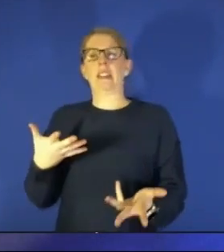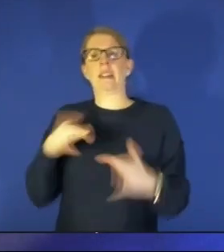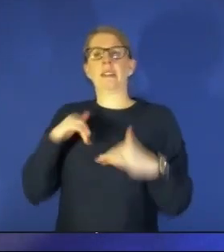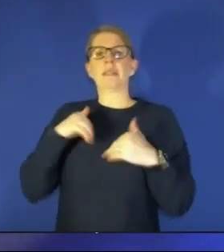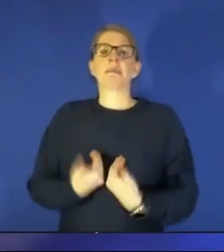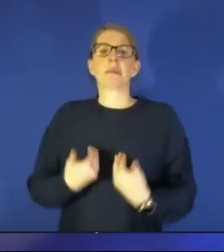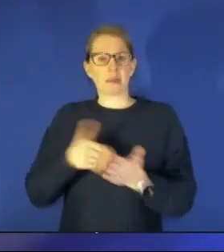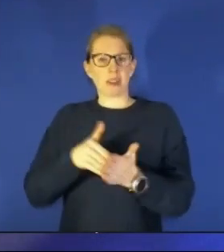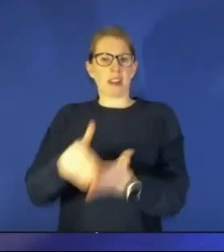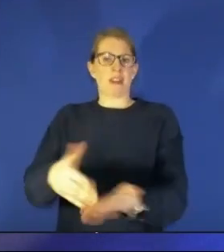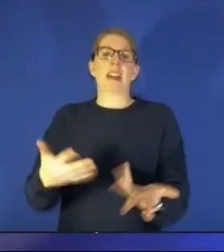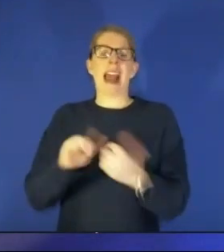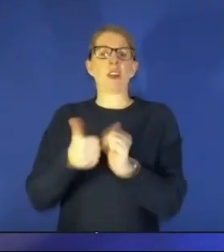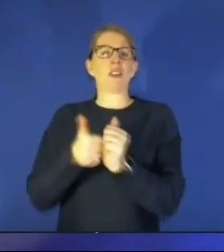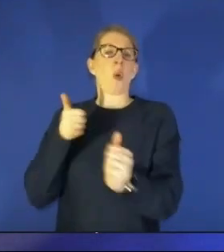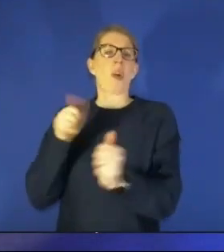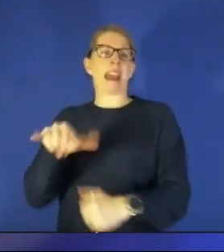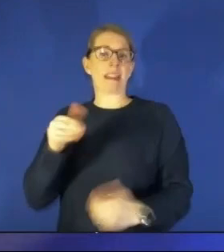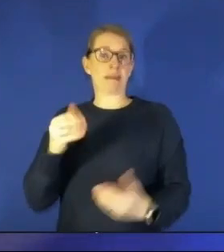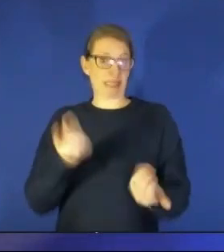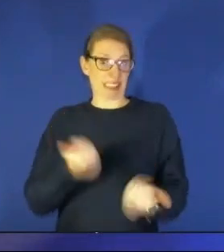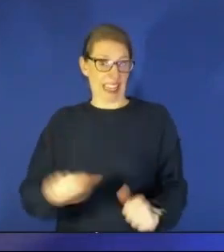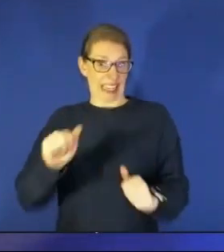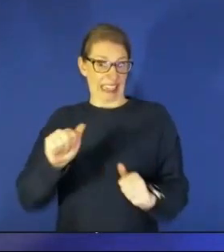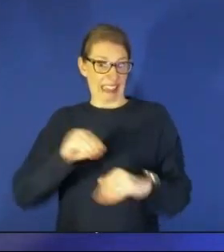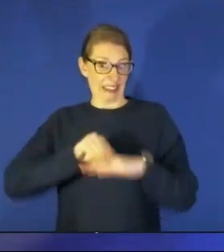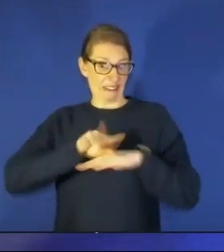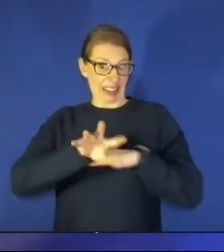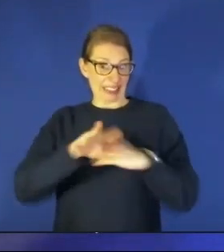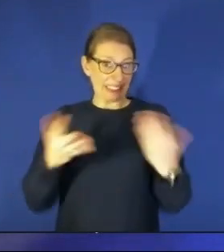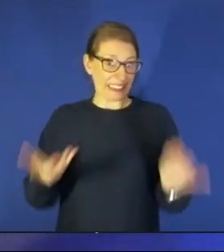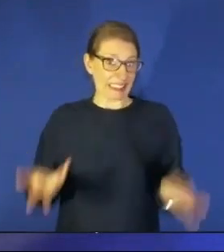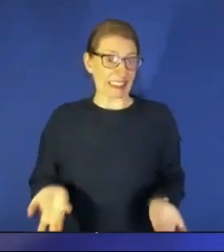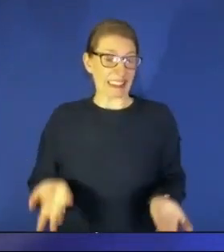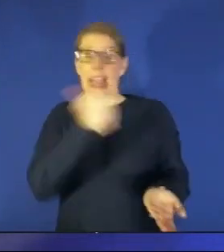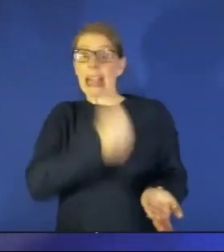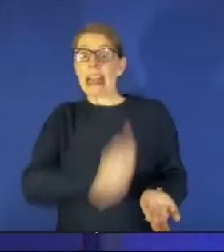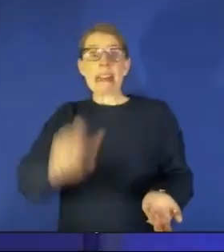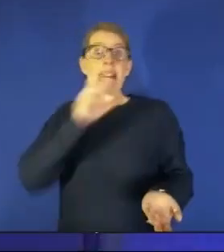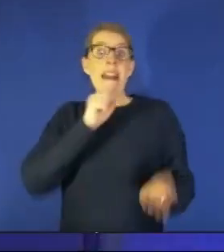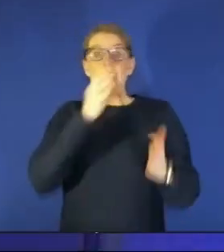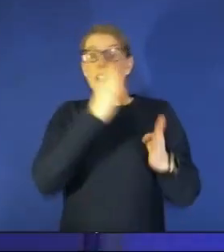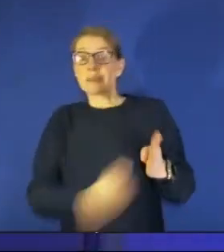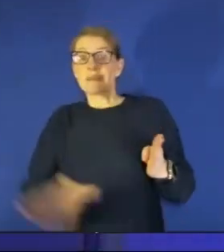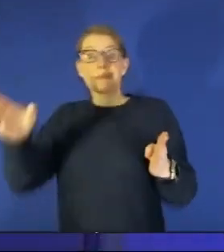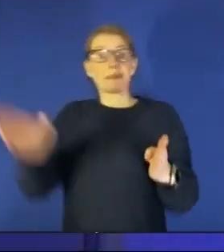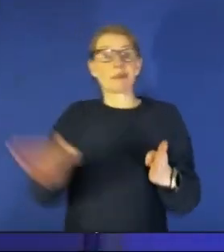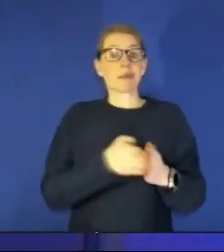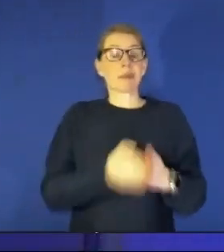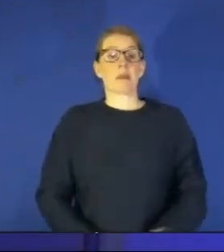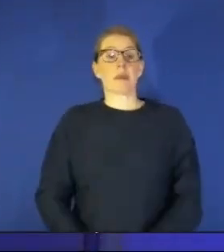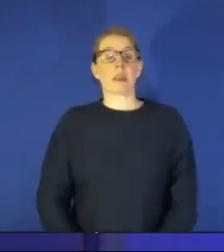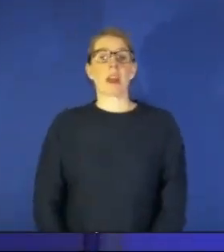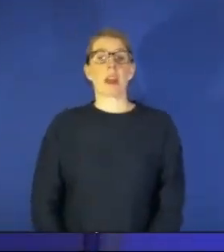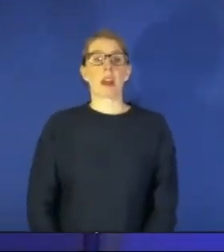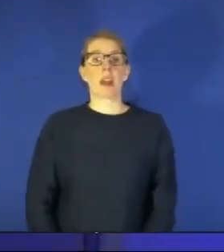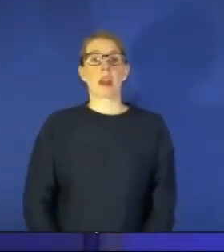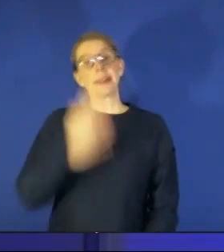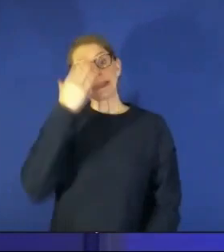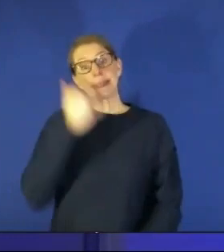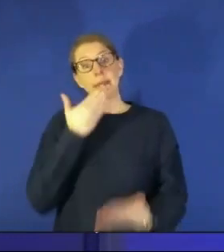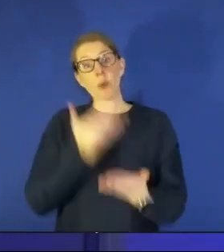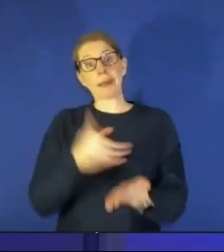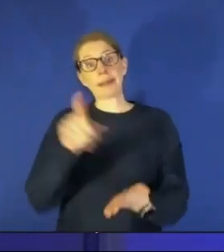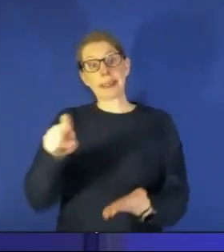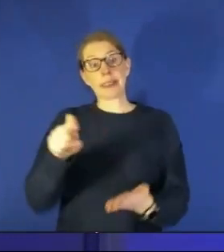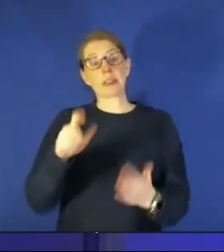time. Any advice you have for people of any age? Well, you've got to sleep well. Okay, that's number